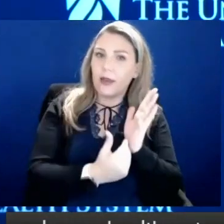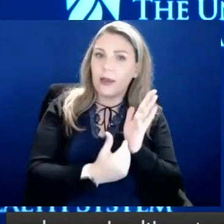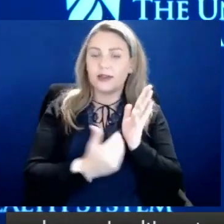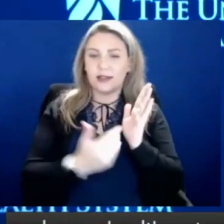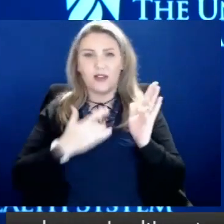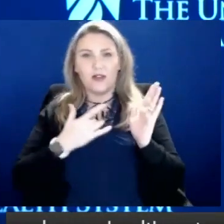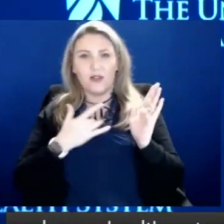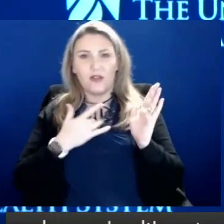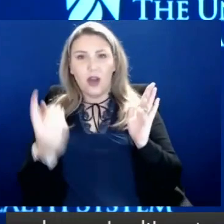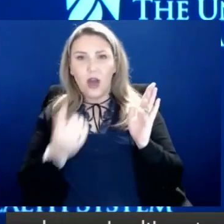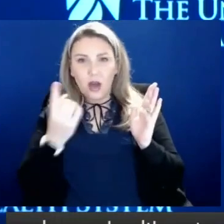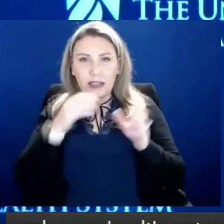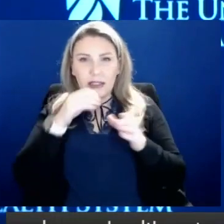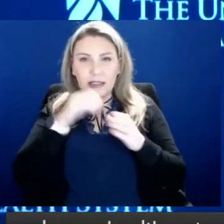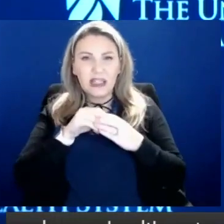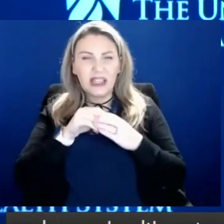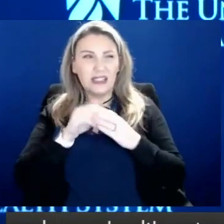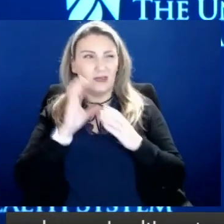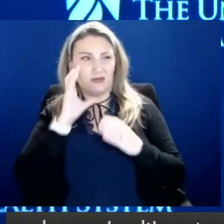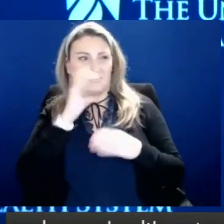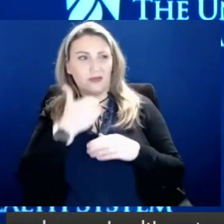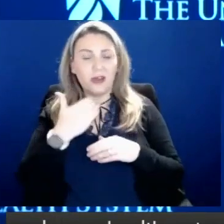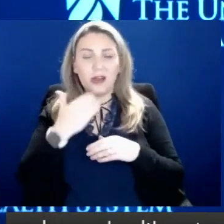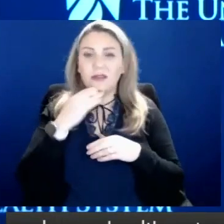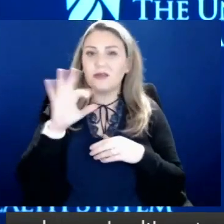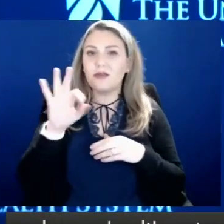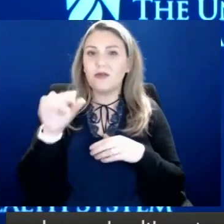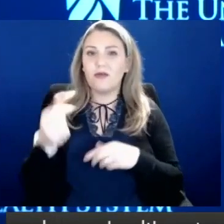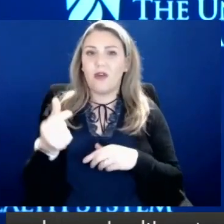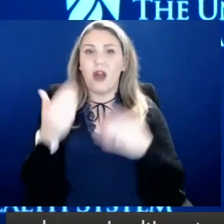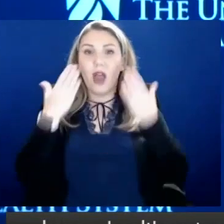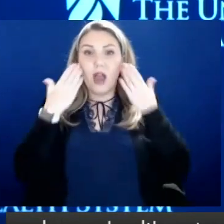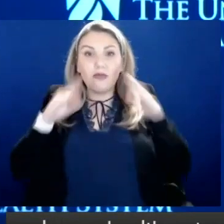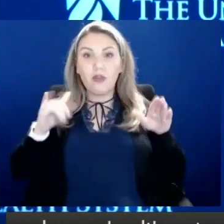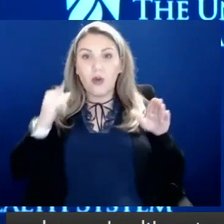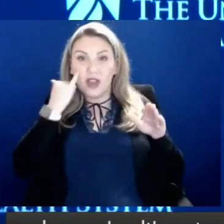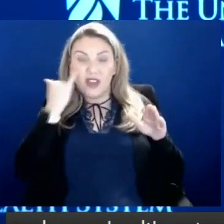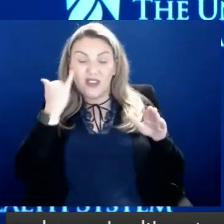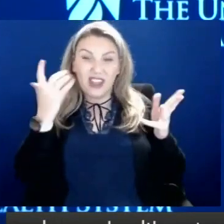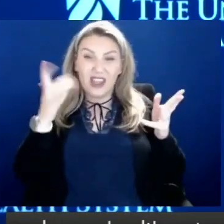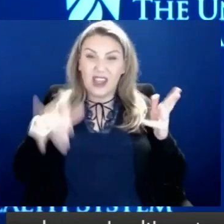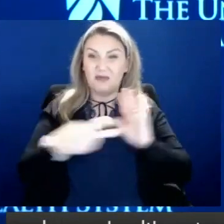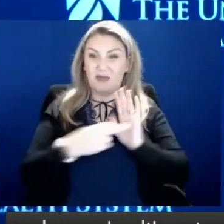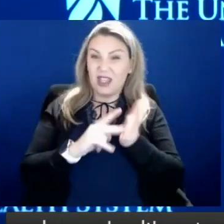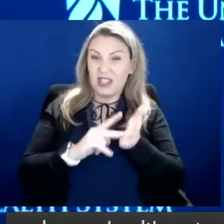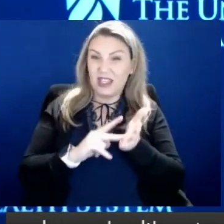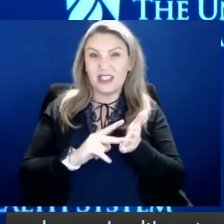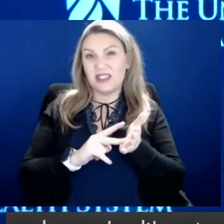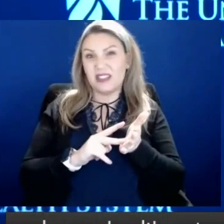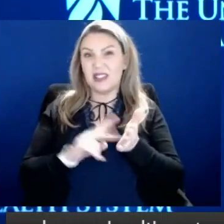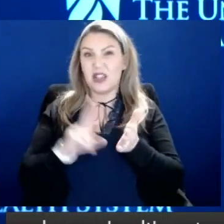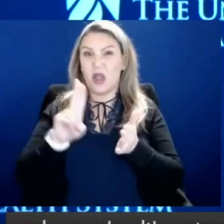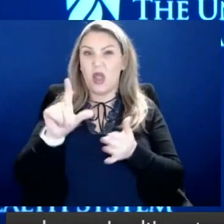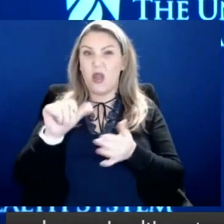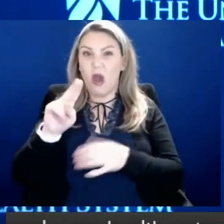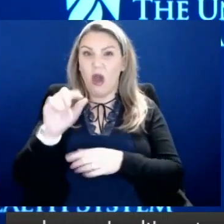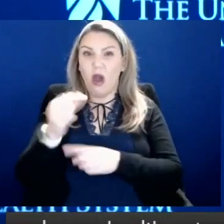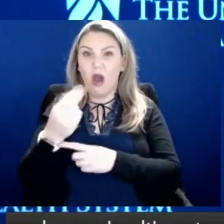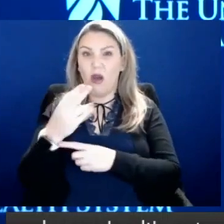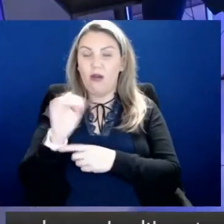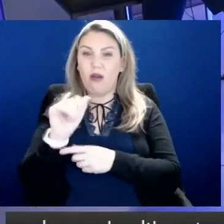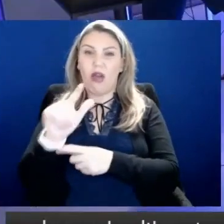in this weird fog. I don't know if that qualifies as long haul because it's been a month and a couple of weeks, and I guess I would